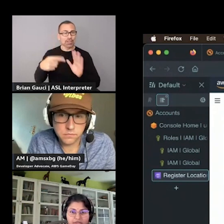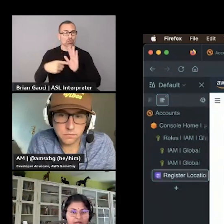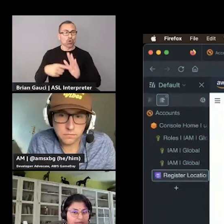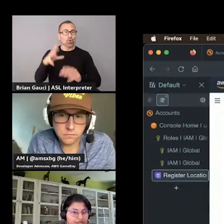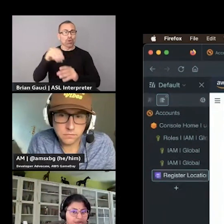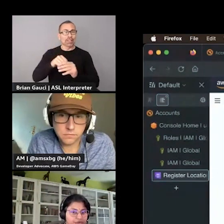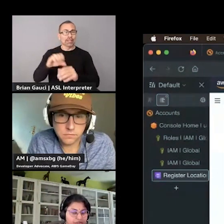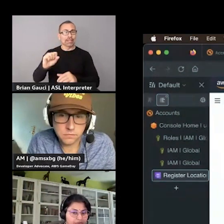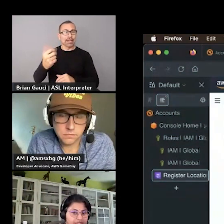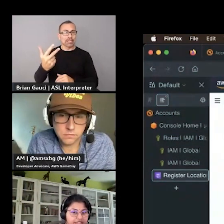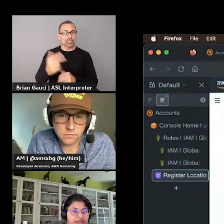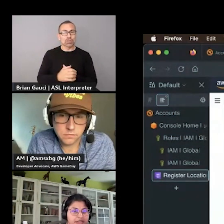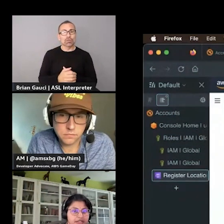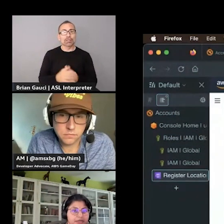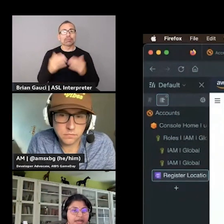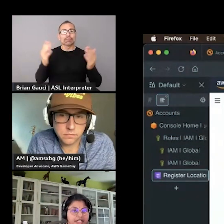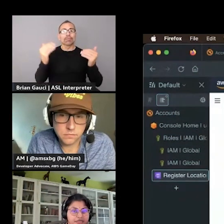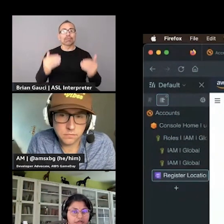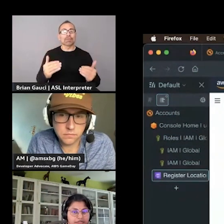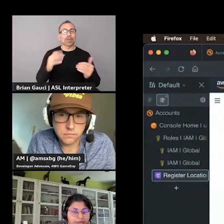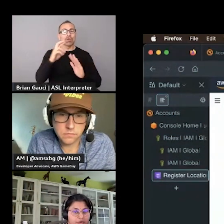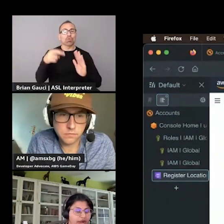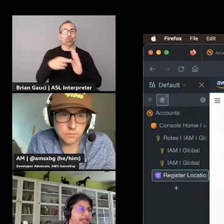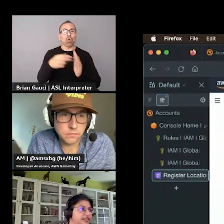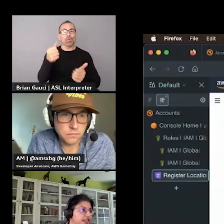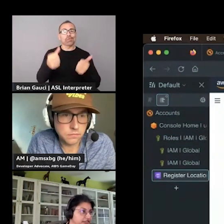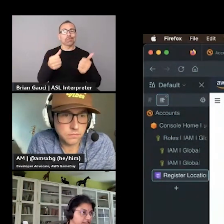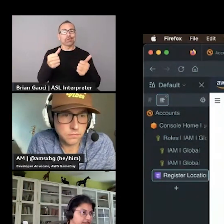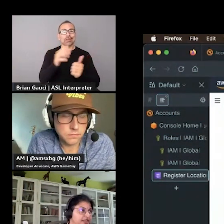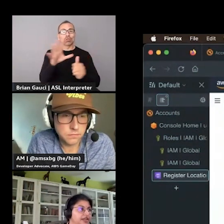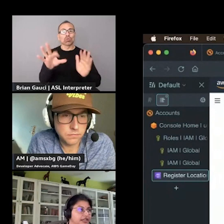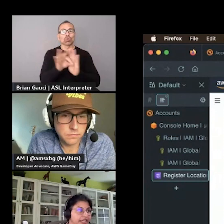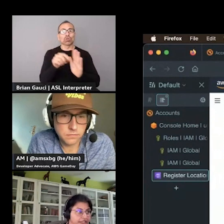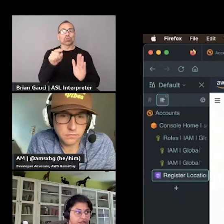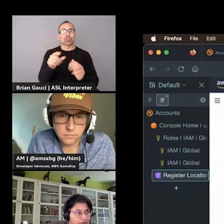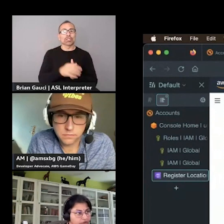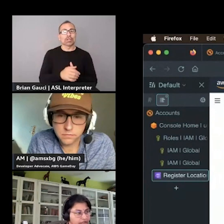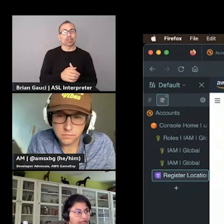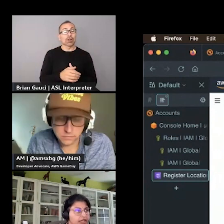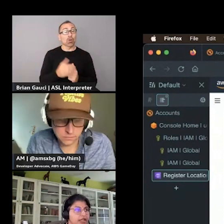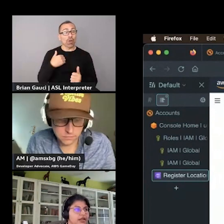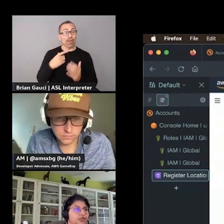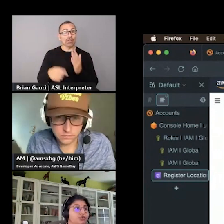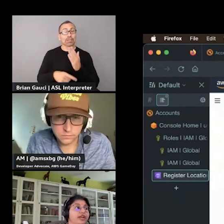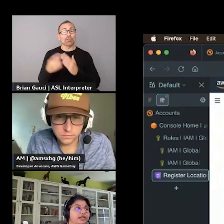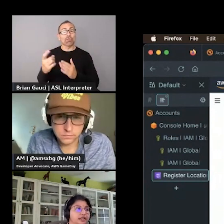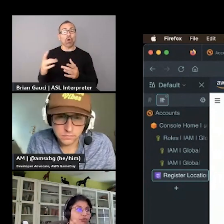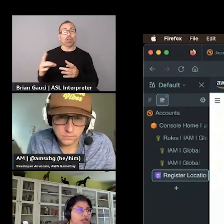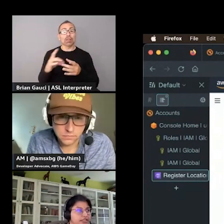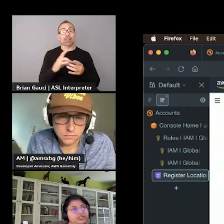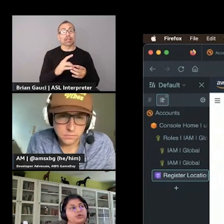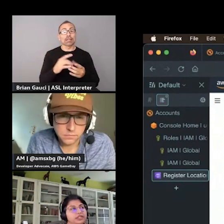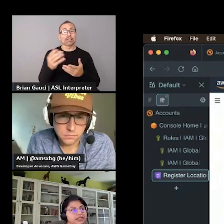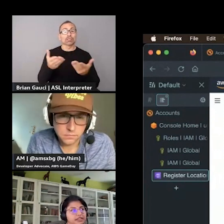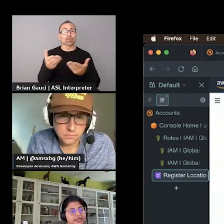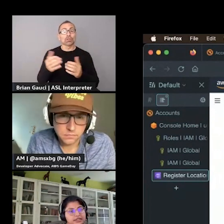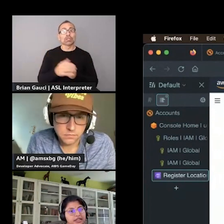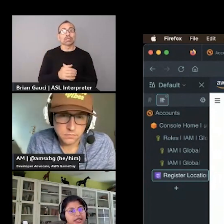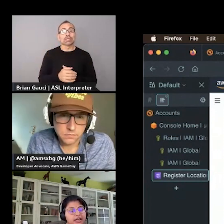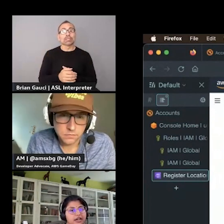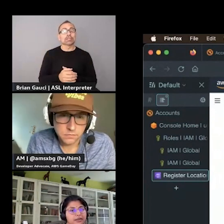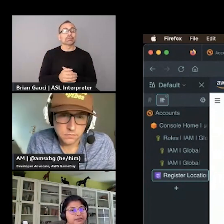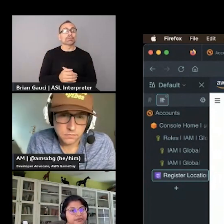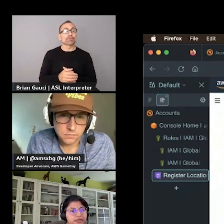And you'll come and choose the role here. By default, we provide a service linked role. So what this role does